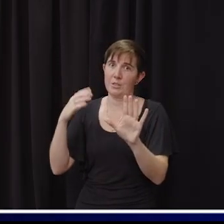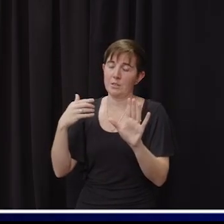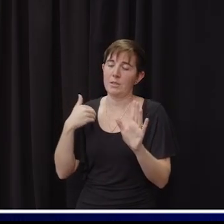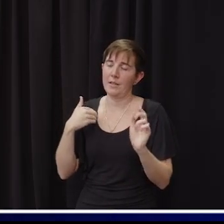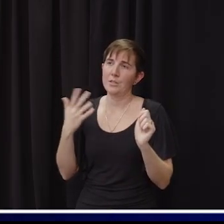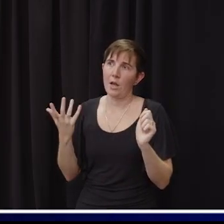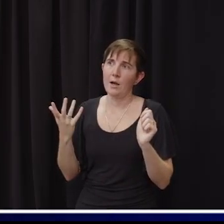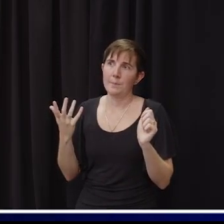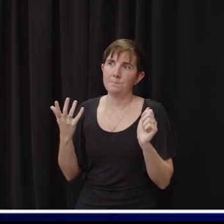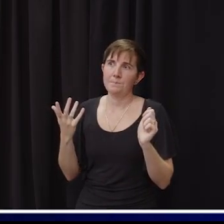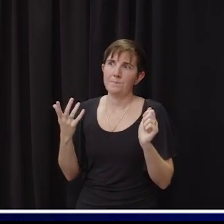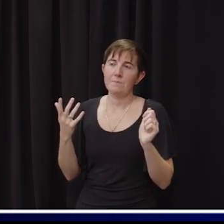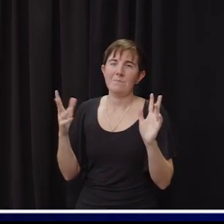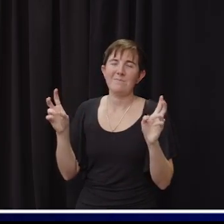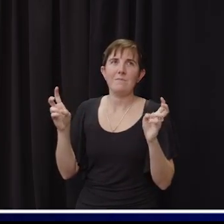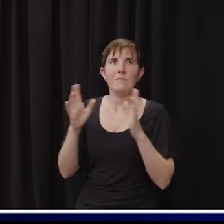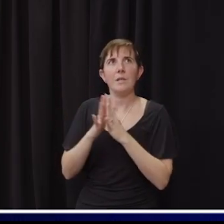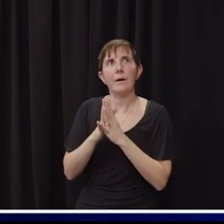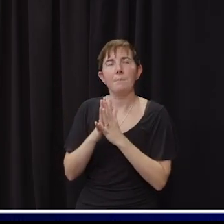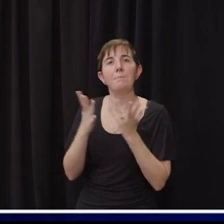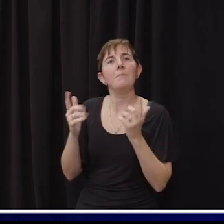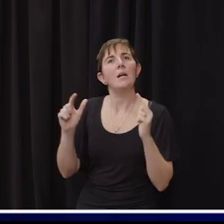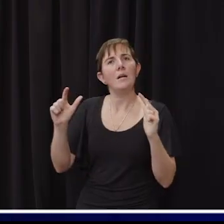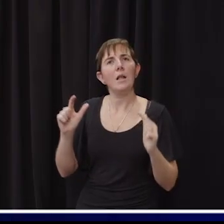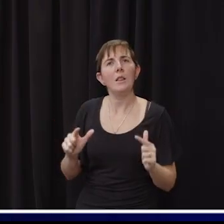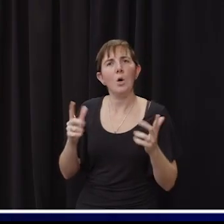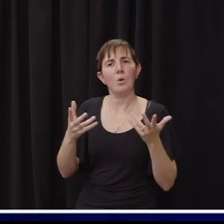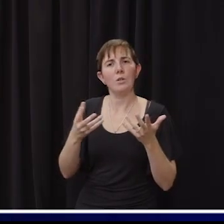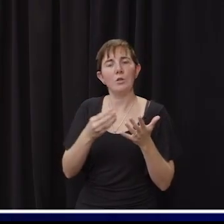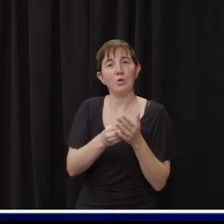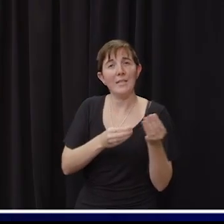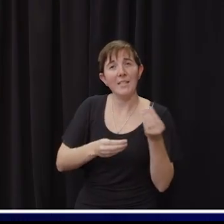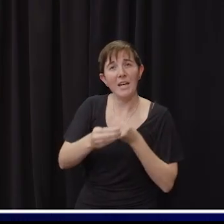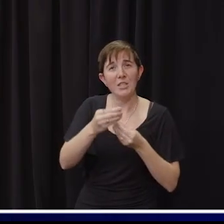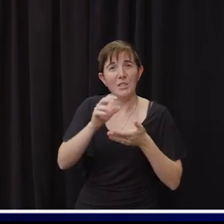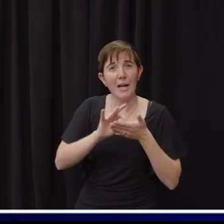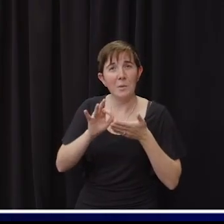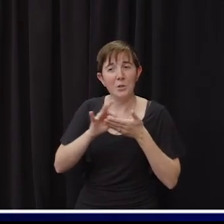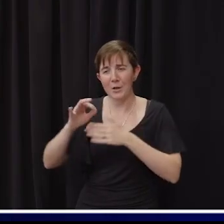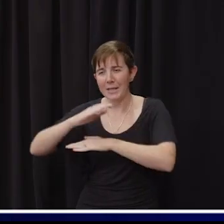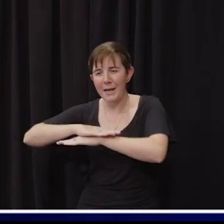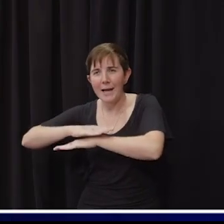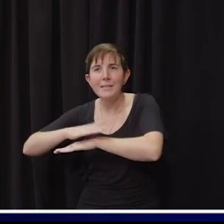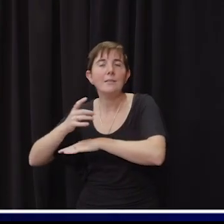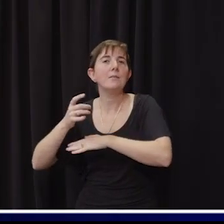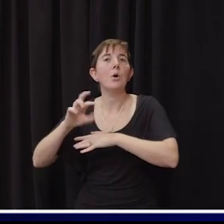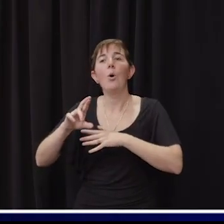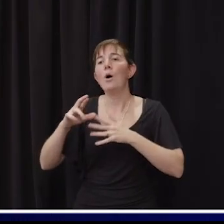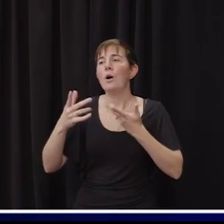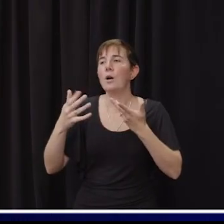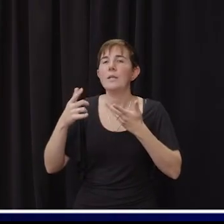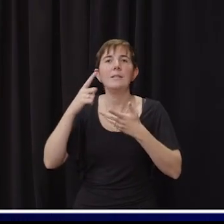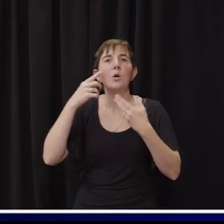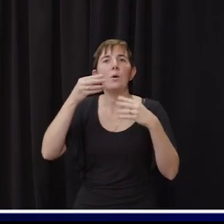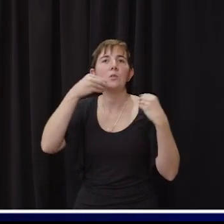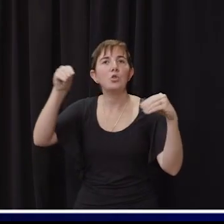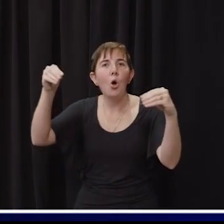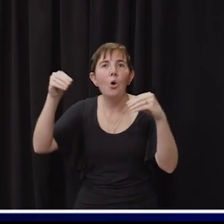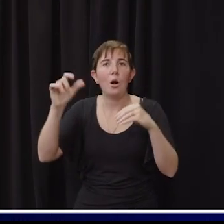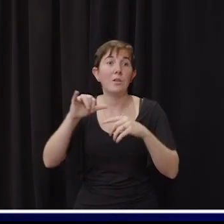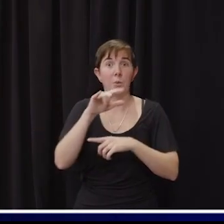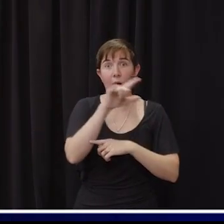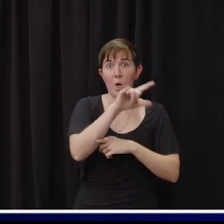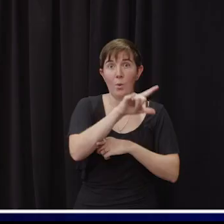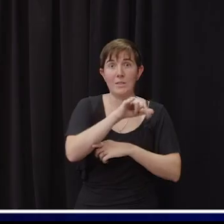a lower transaction counter at a desk, maybe even at the supermarket, but also at